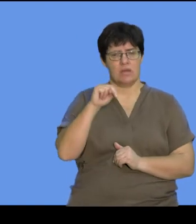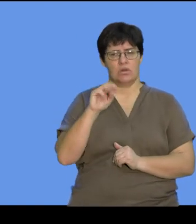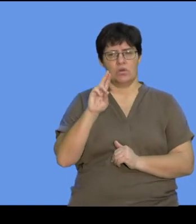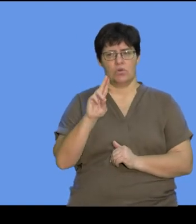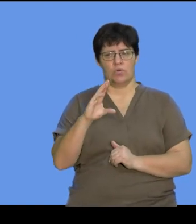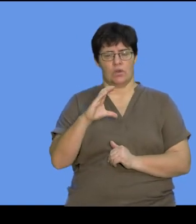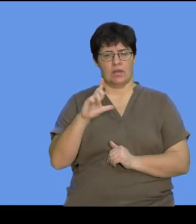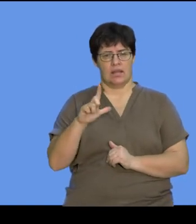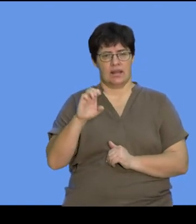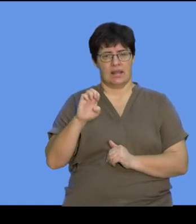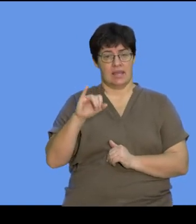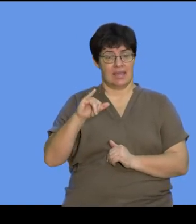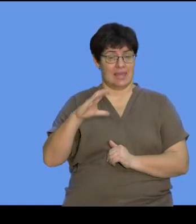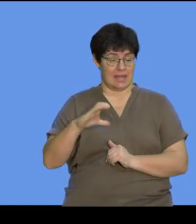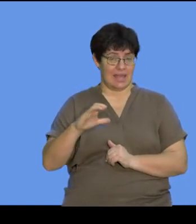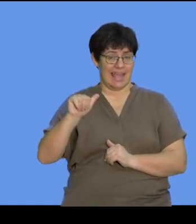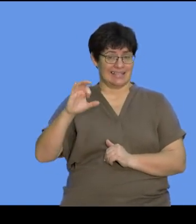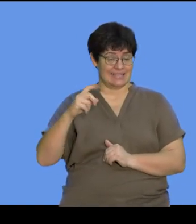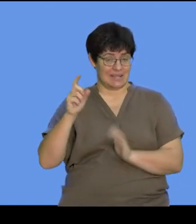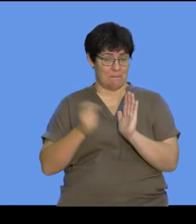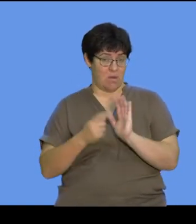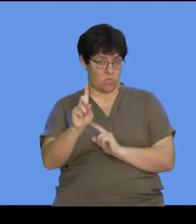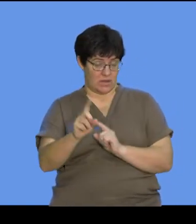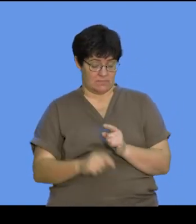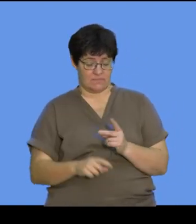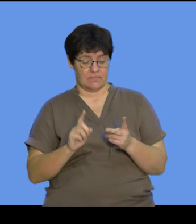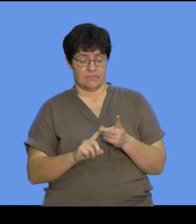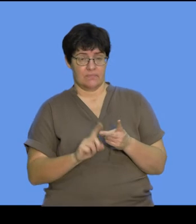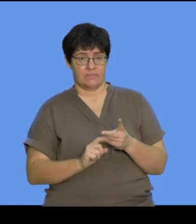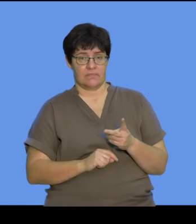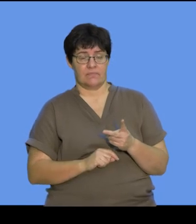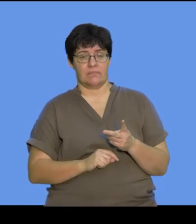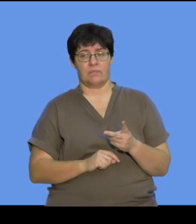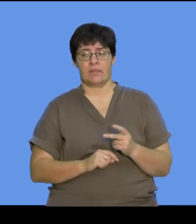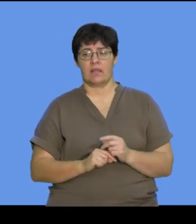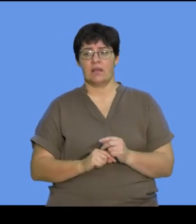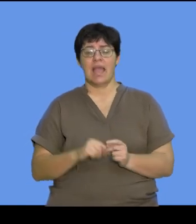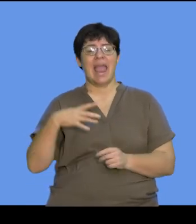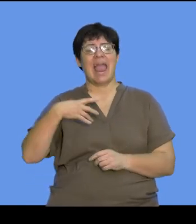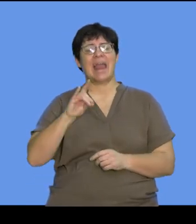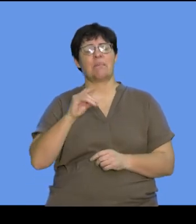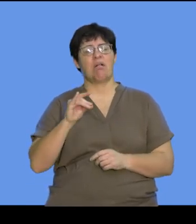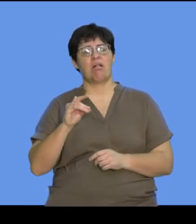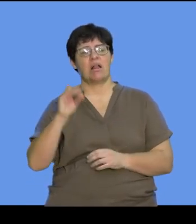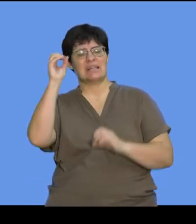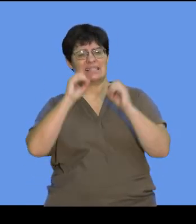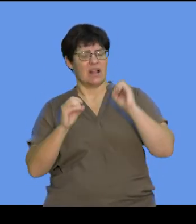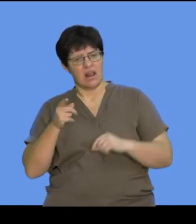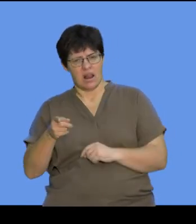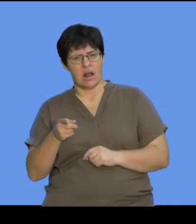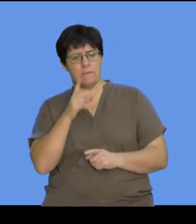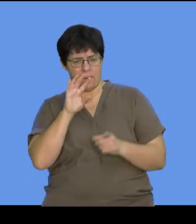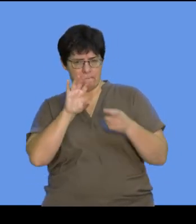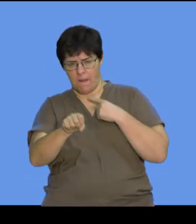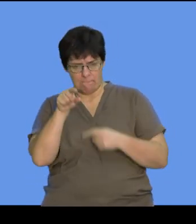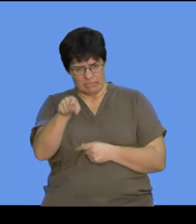the nucleic acid for 1 mark, and the second question is name 2 places in animal cells where this